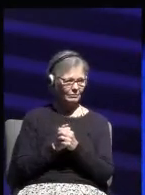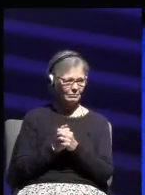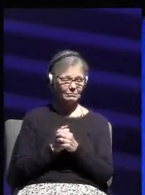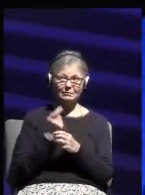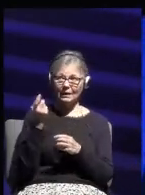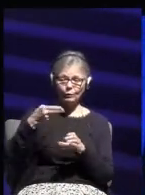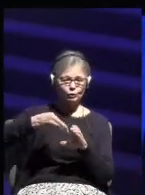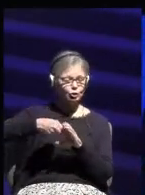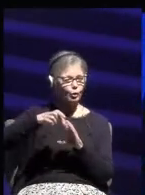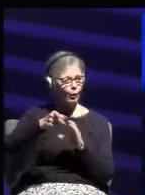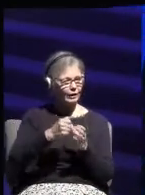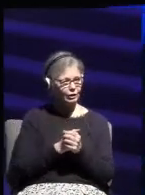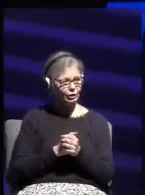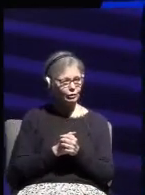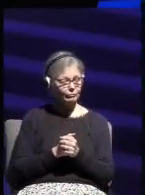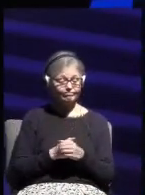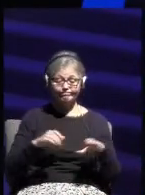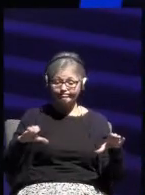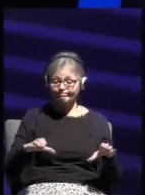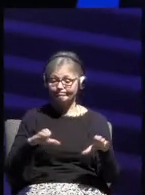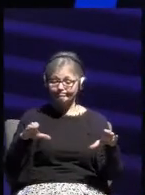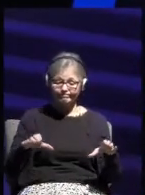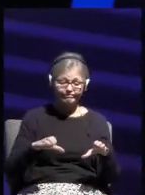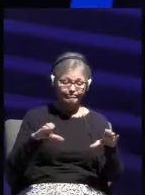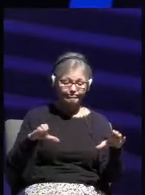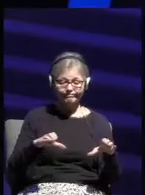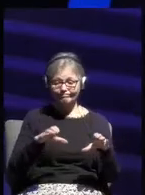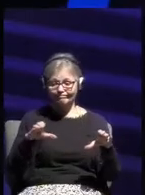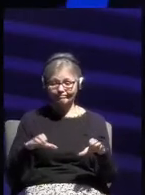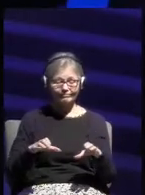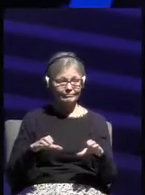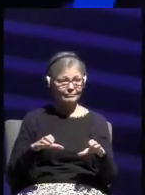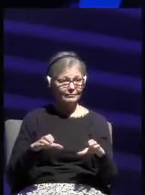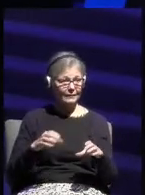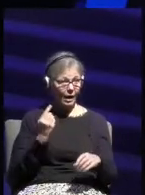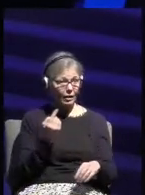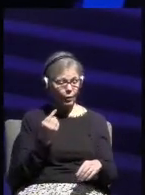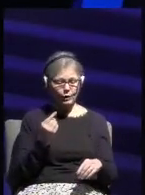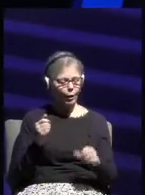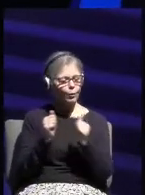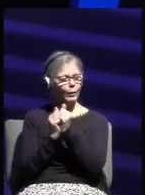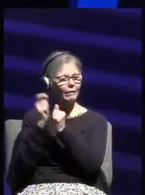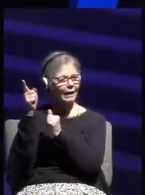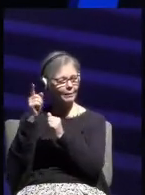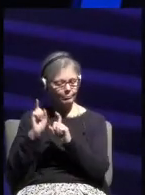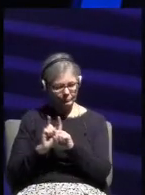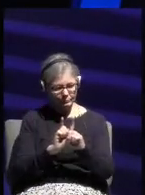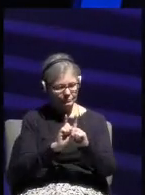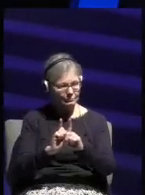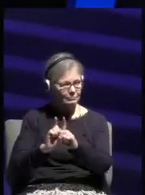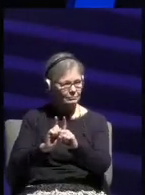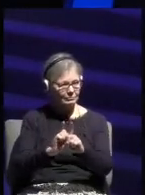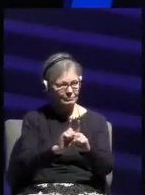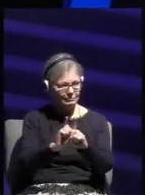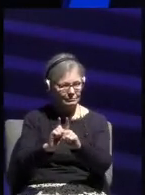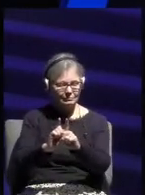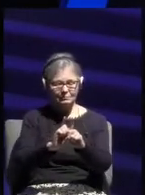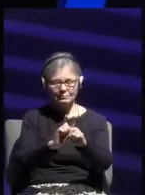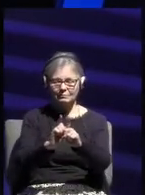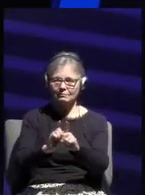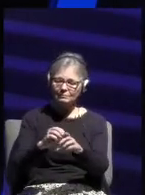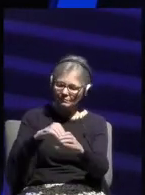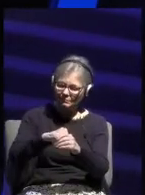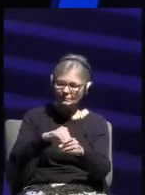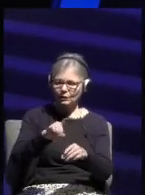journey. He wants to continue with you on your journey. Whatever it may be, God wants to be a part of